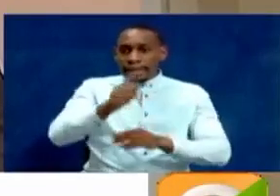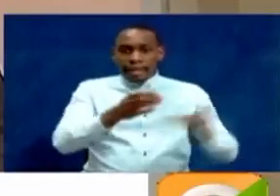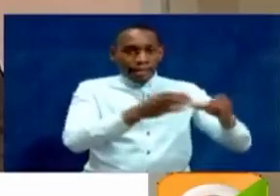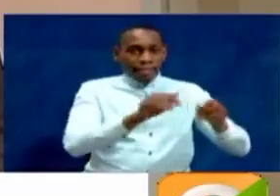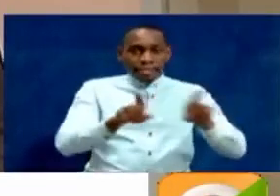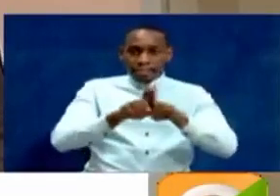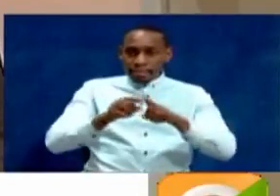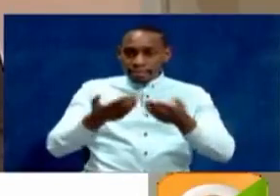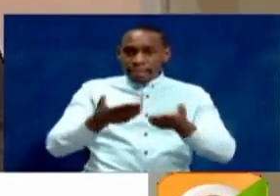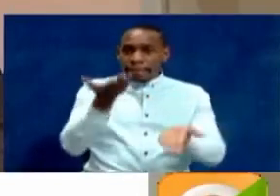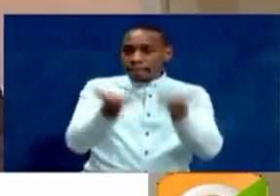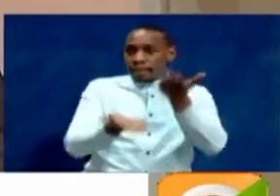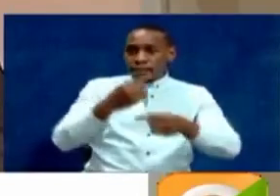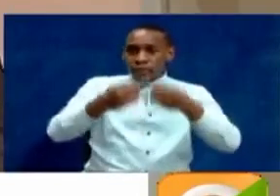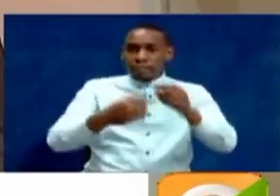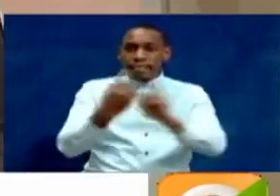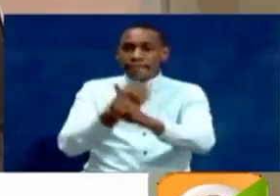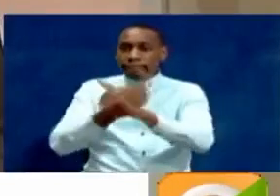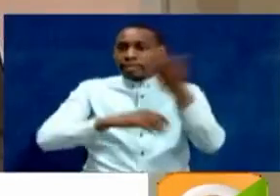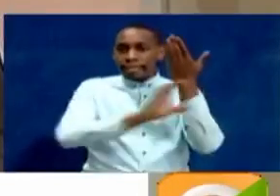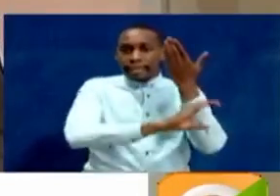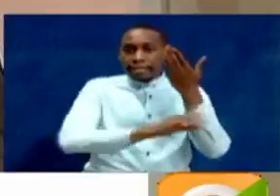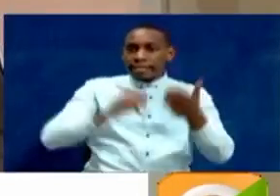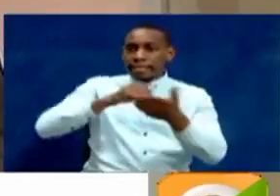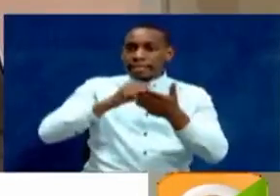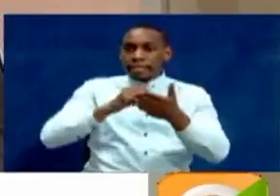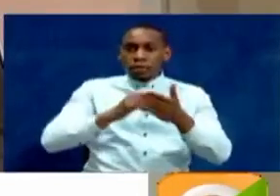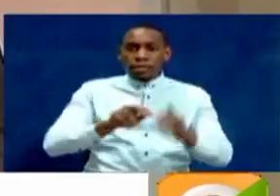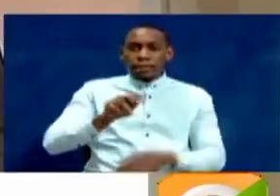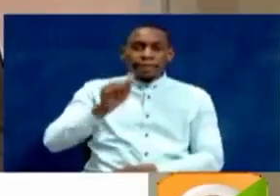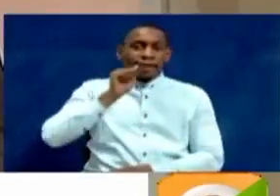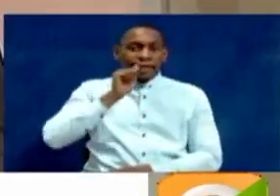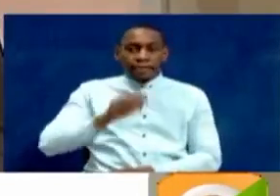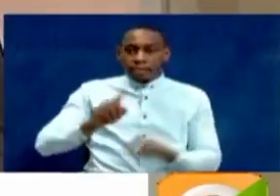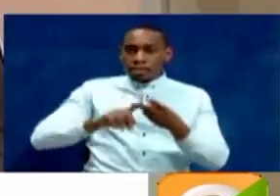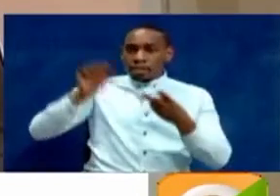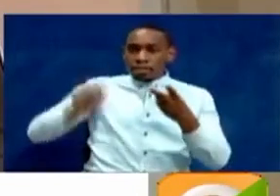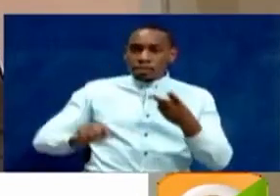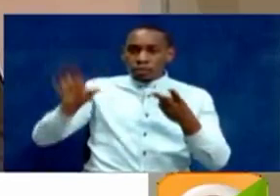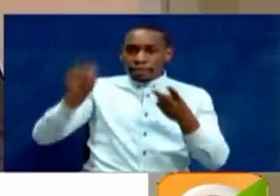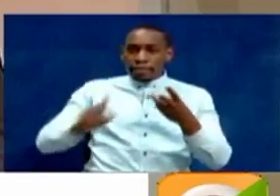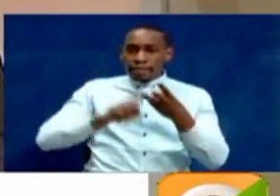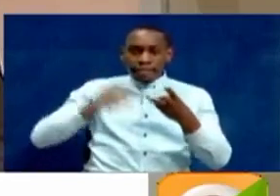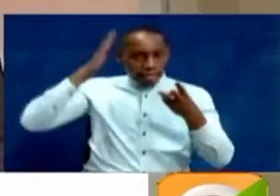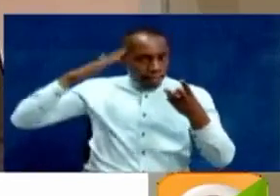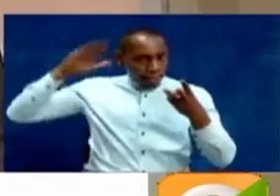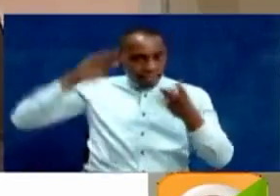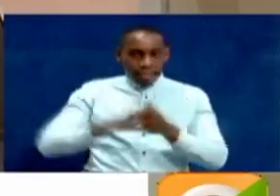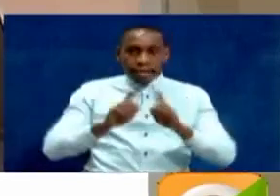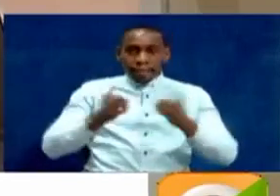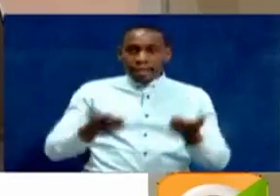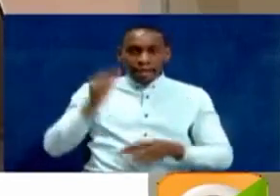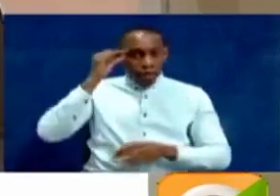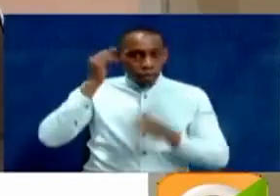is currently under evaluation in several countries, including the United Kingdom, South Africa, and Brazil. But as